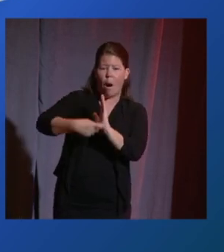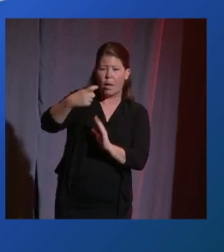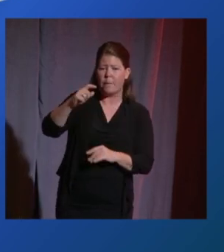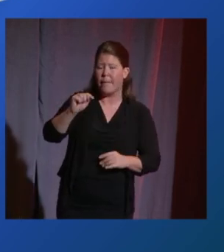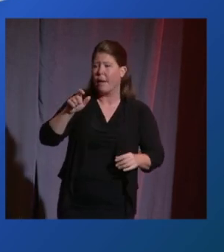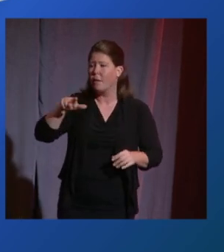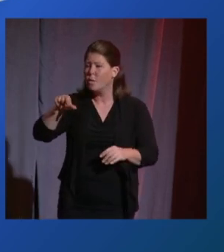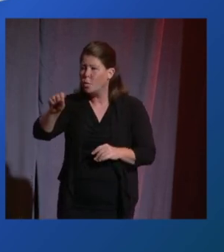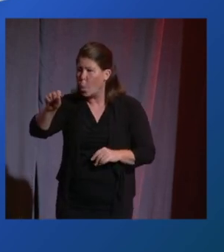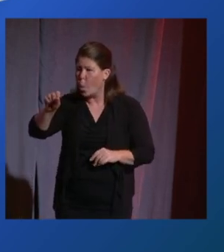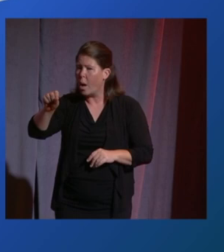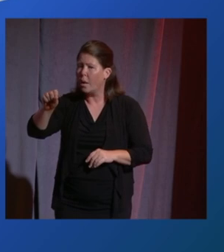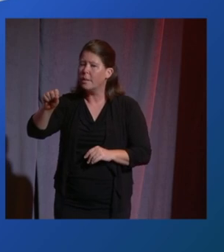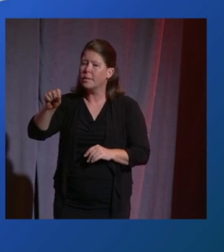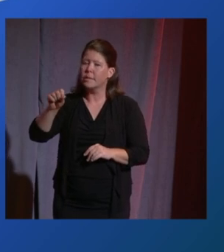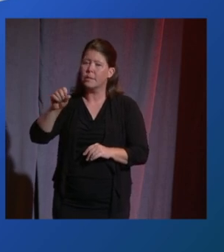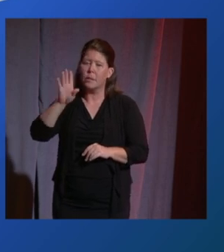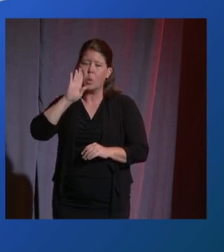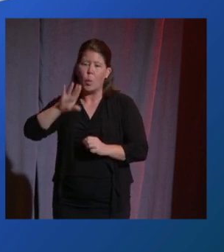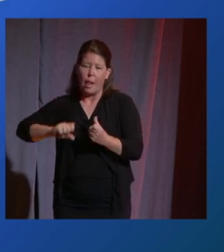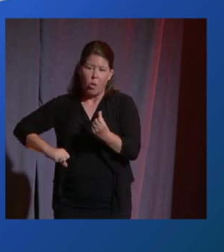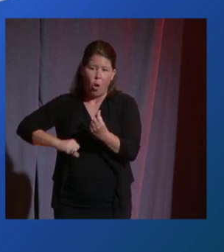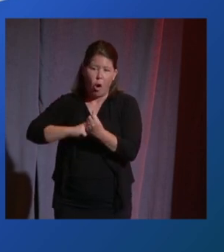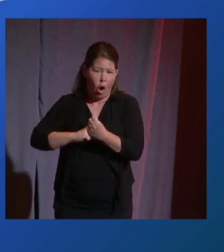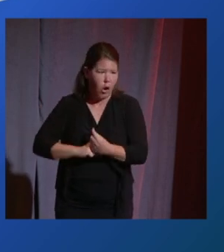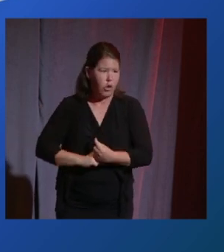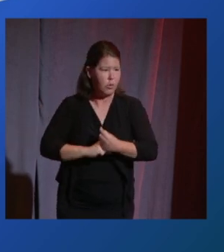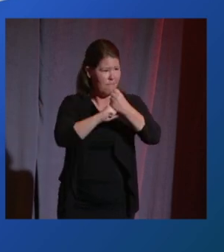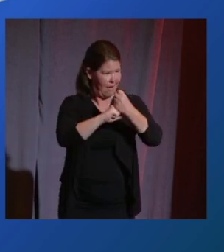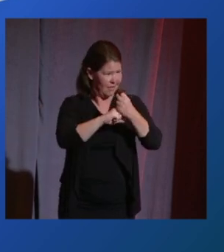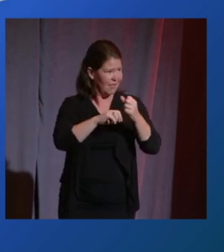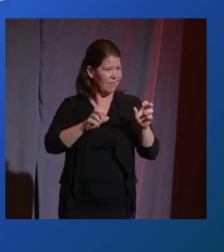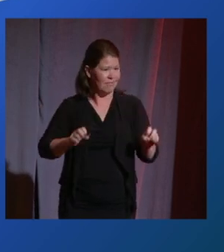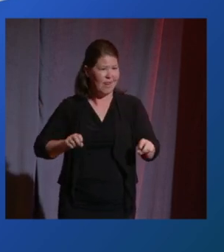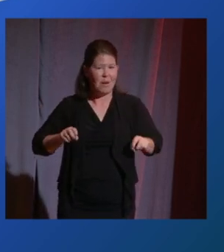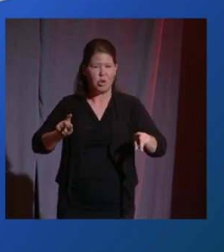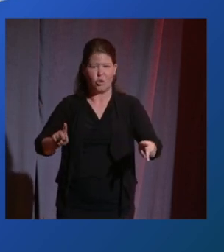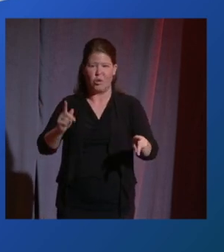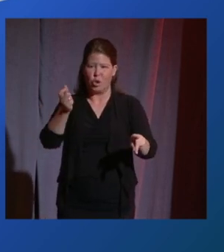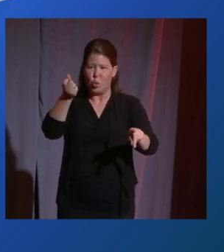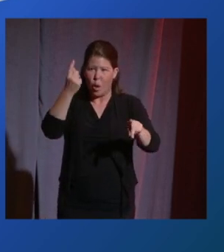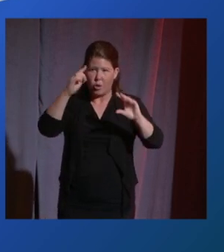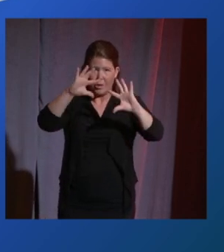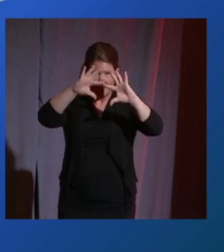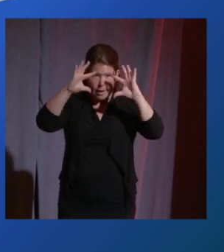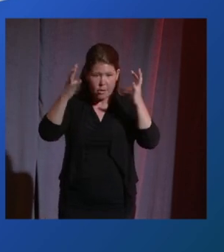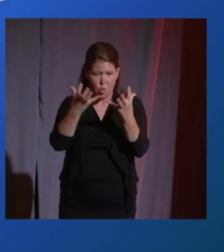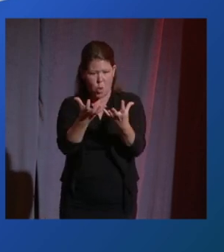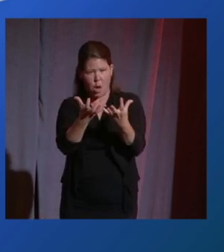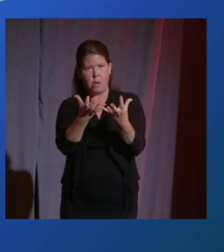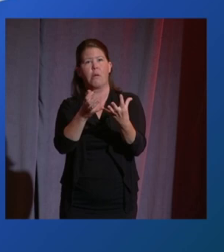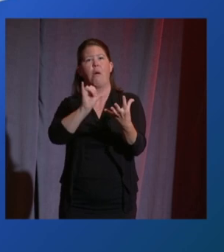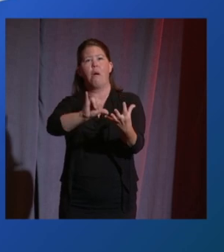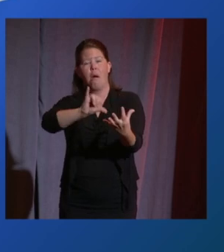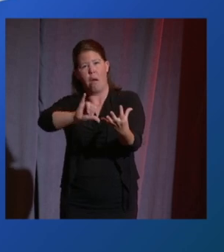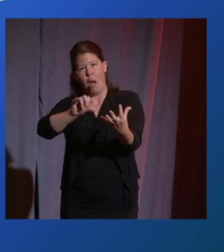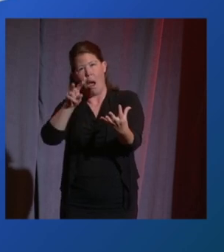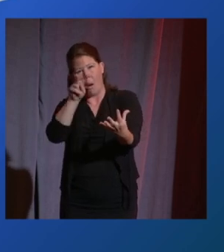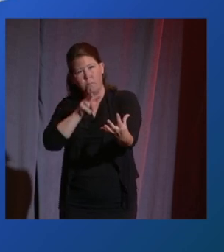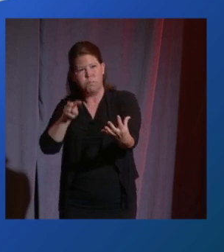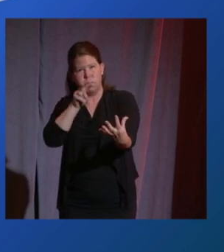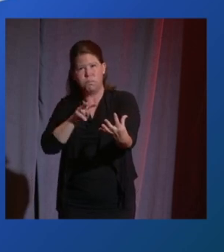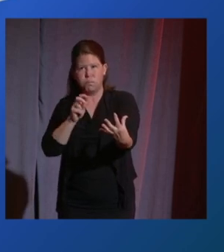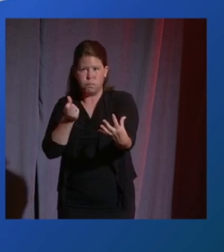that would just augment opportunity to be able to understand the world um and so you know